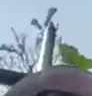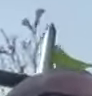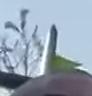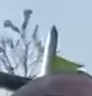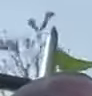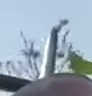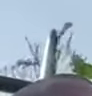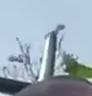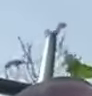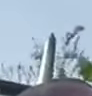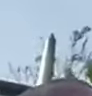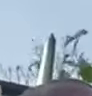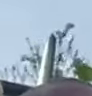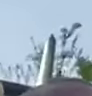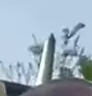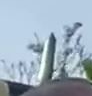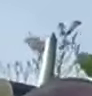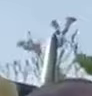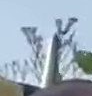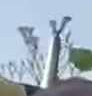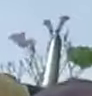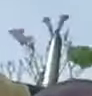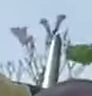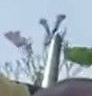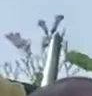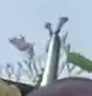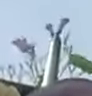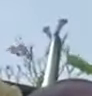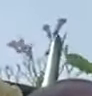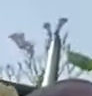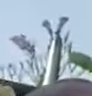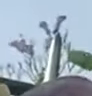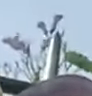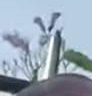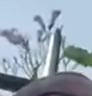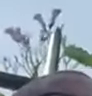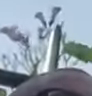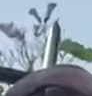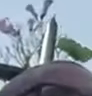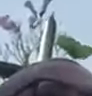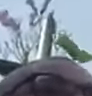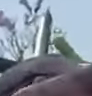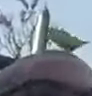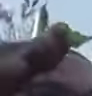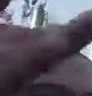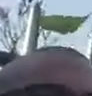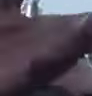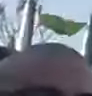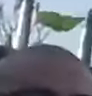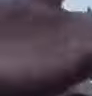fresh approach. Things will be very different under my watch, because I will tolerate none of it.